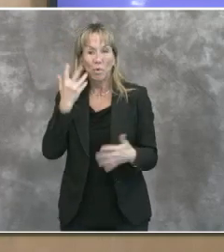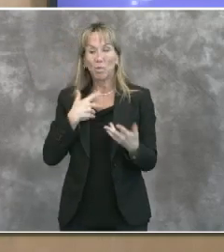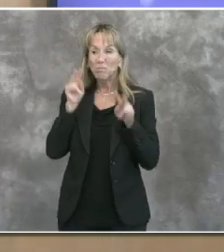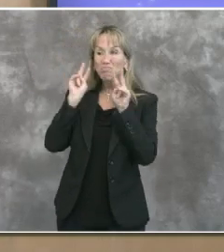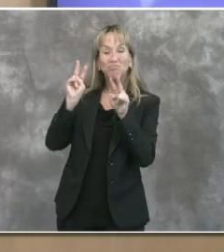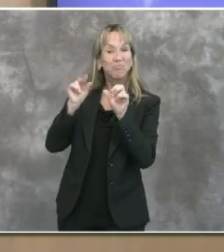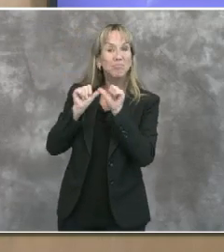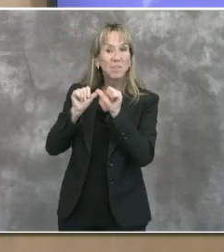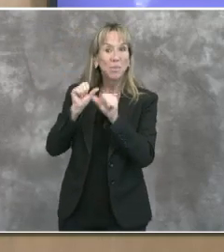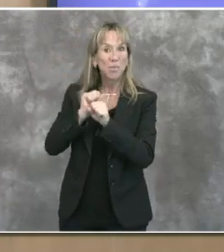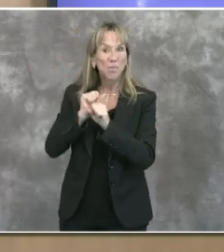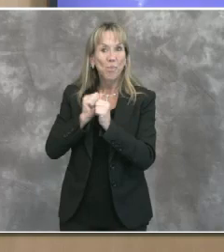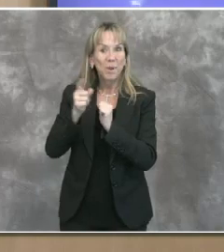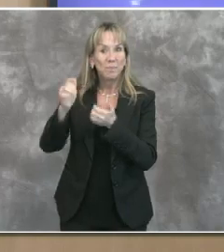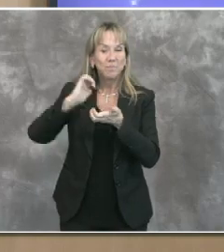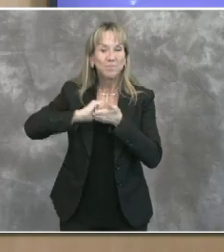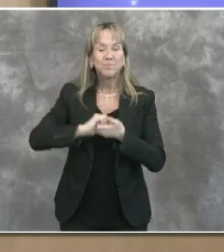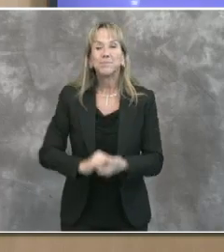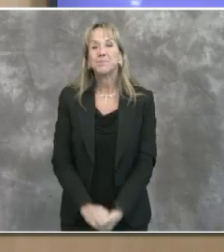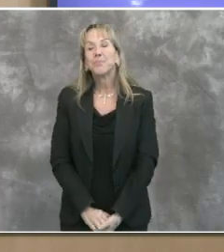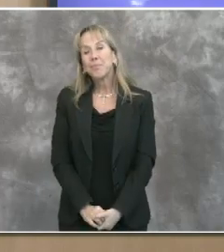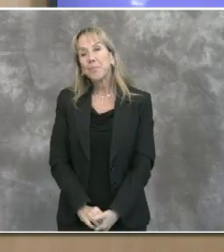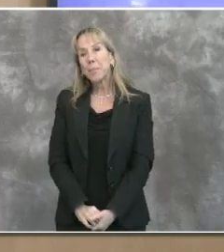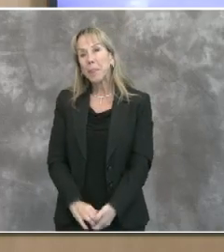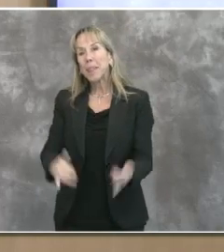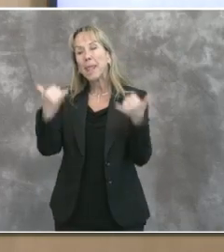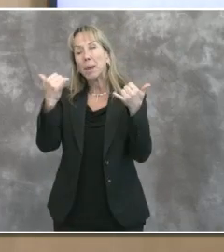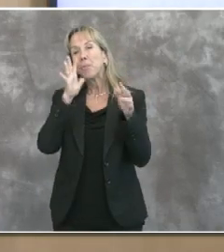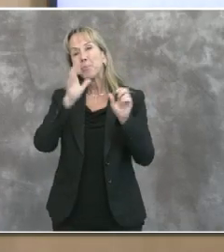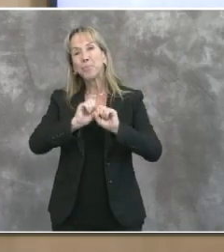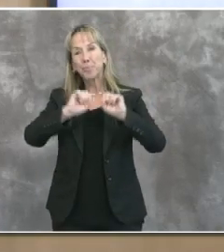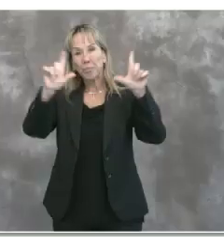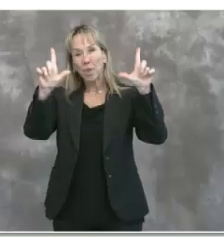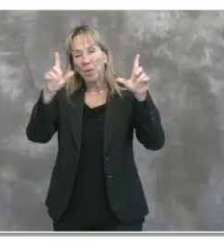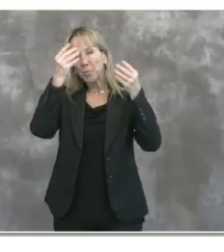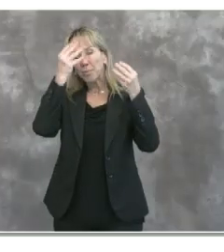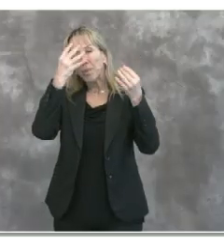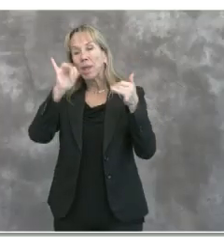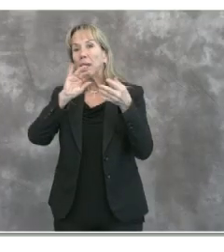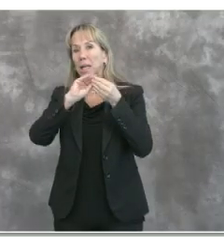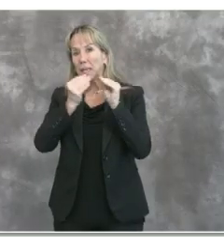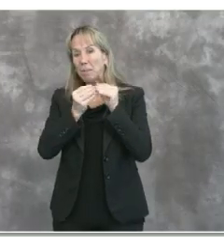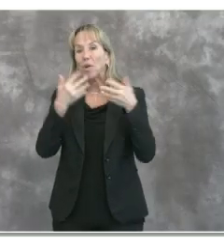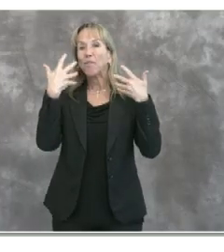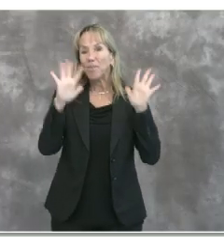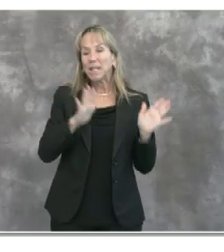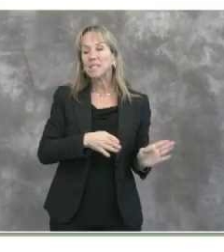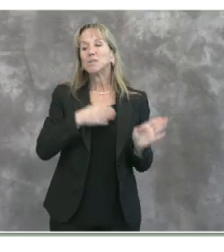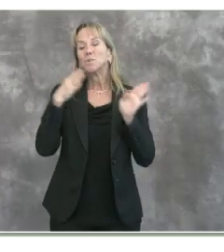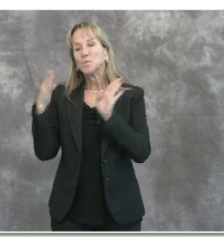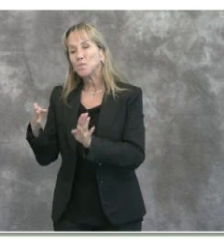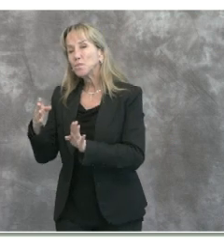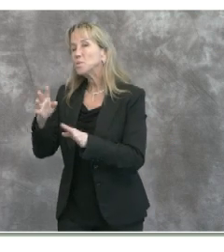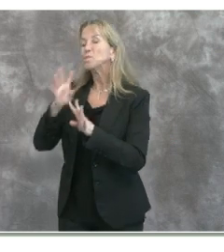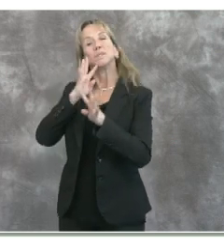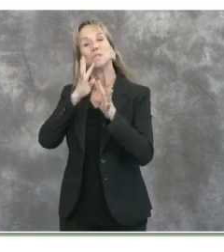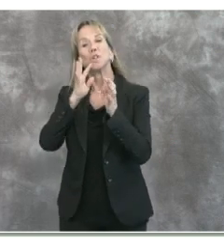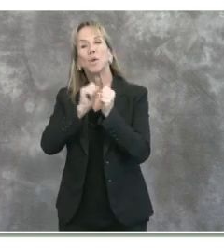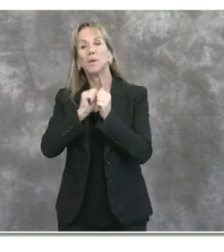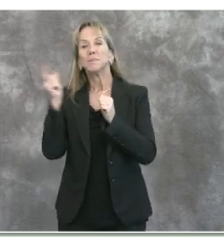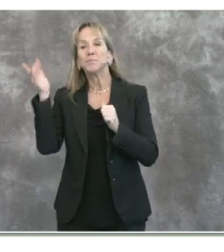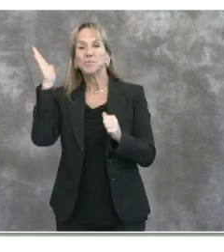With that, we will jump into our charts and give you our daily update on numbers, and then we'll hear from Peter Kallstrom, the CEO of the San Diego Workforce